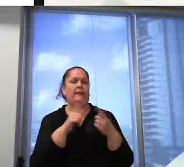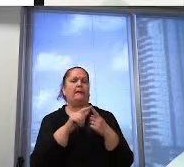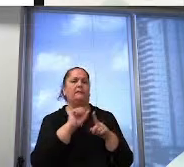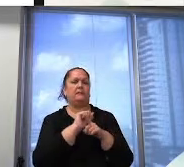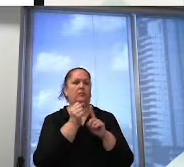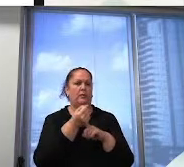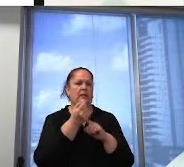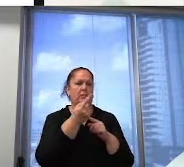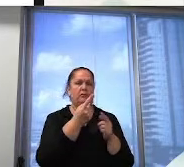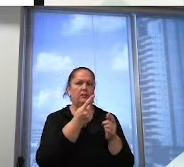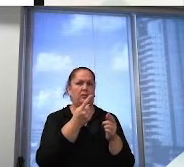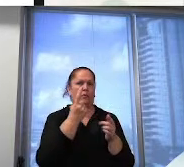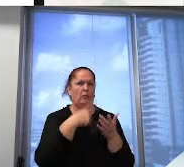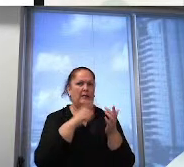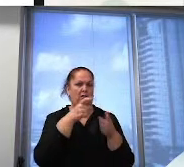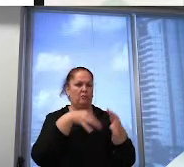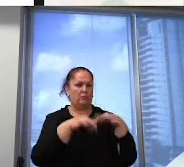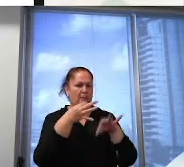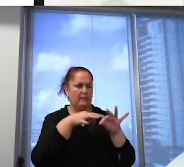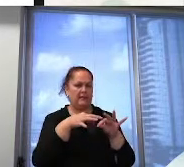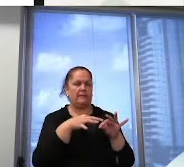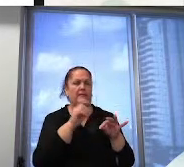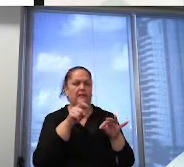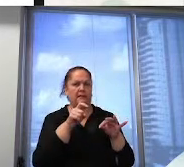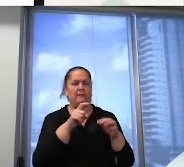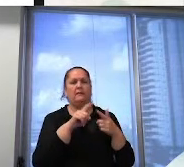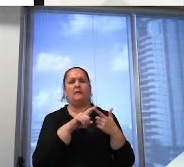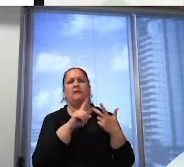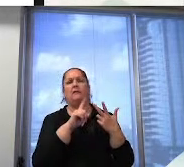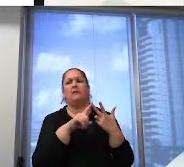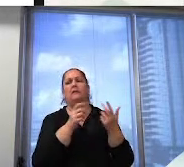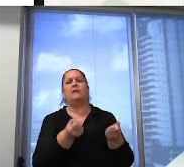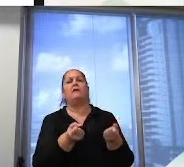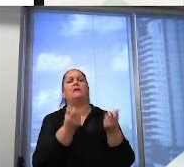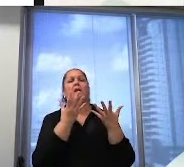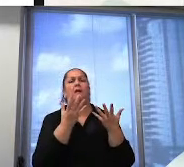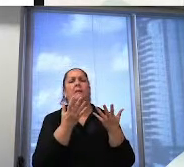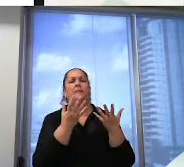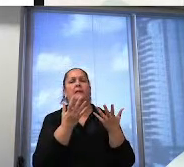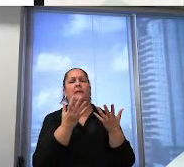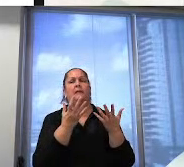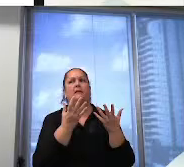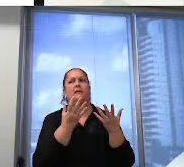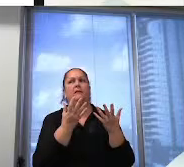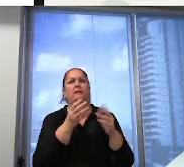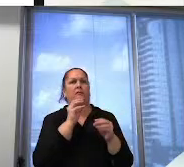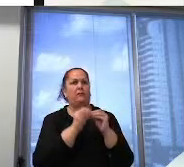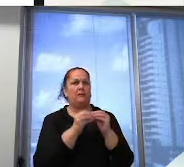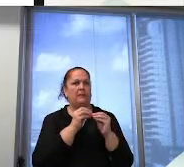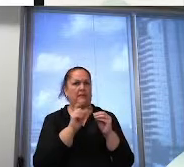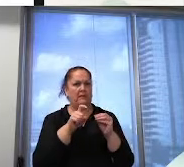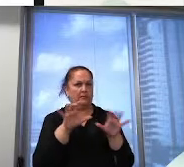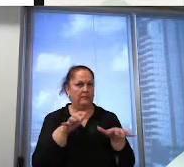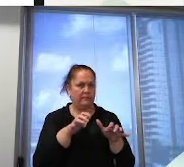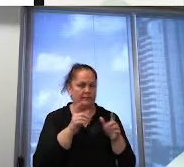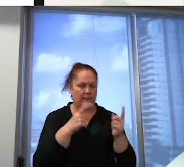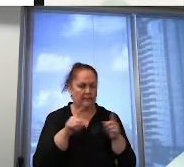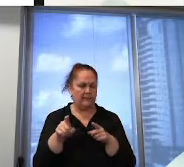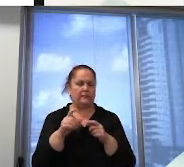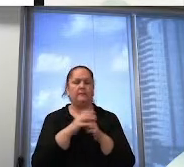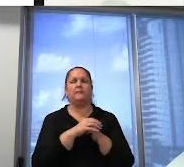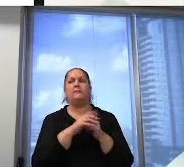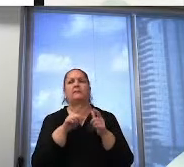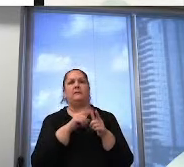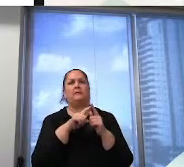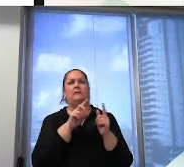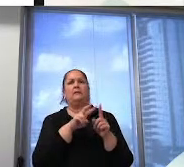the equipment and the conditions of the asset to understand what needs to be replaced, and consider how many structures, what are the repairs that need to be